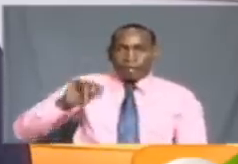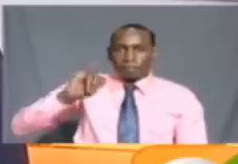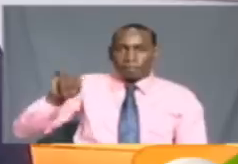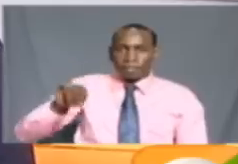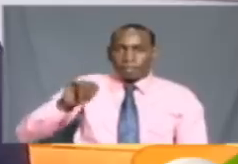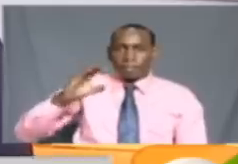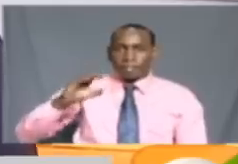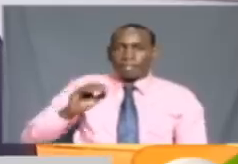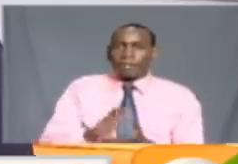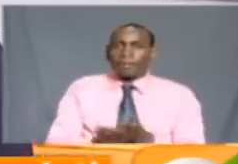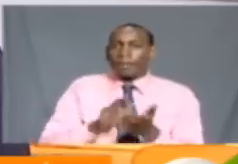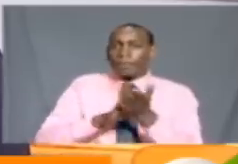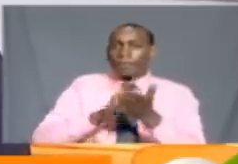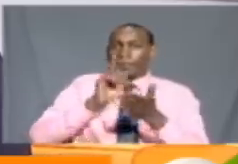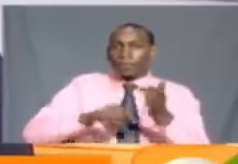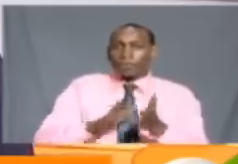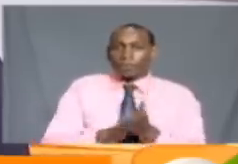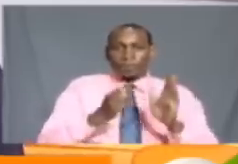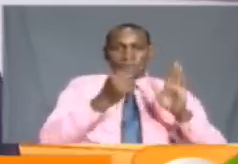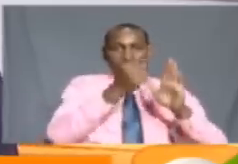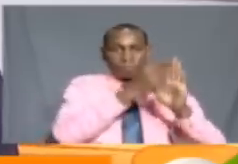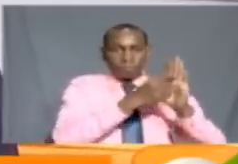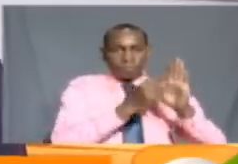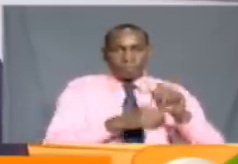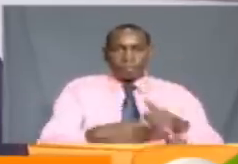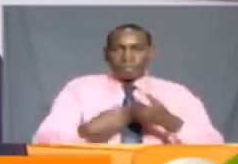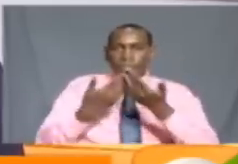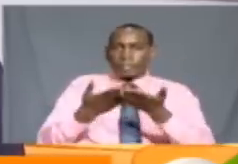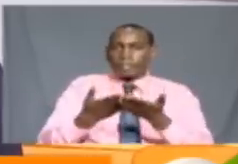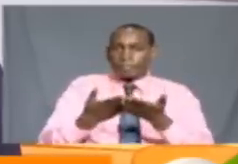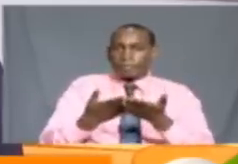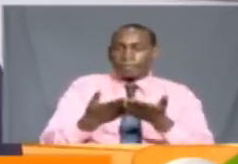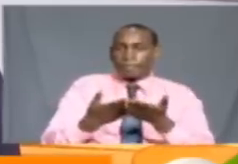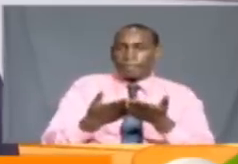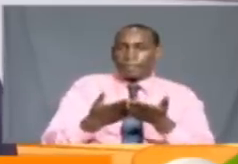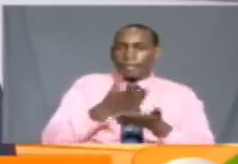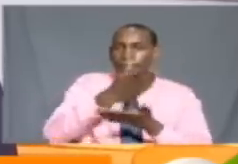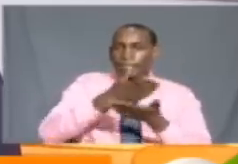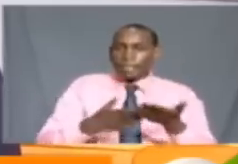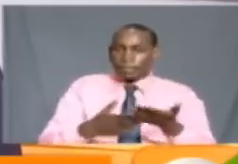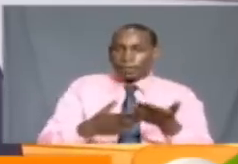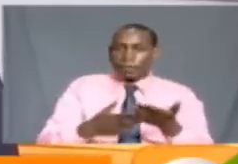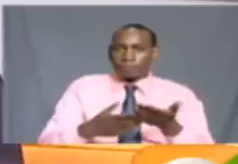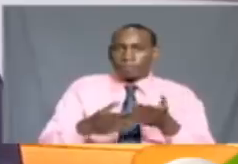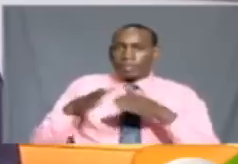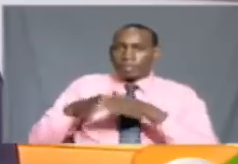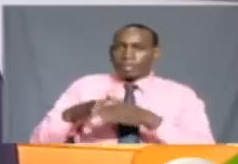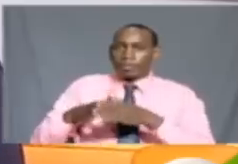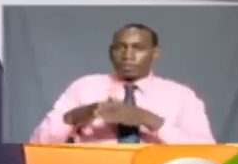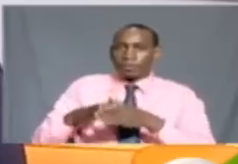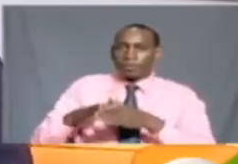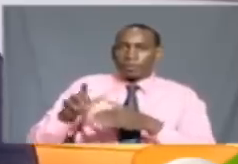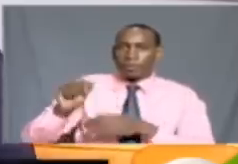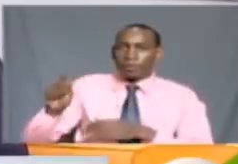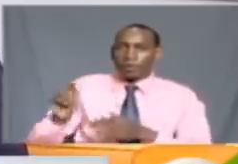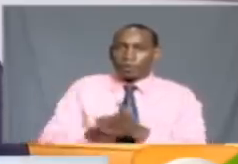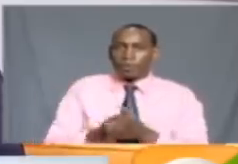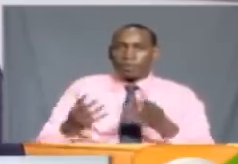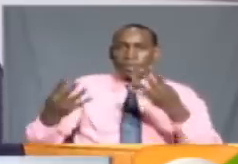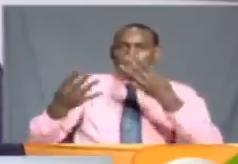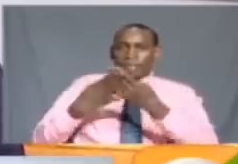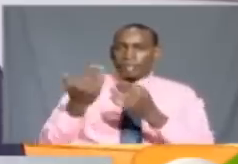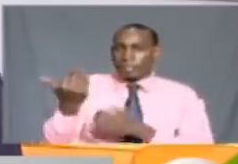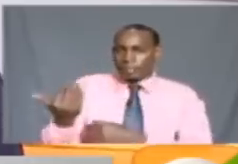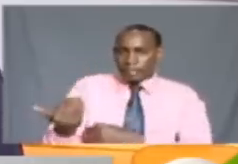the things we are proposing is guidelines to give effect to one of the sections in the Sexual Offences Act, which talks about sentencing a